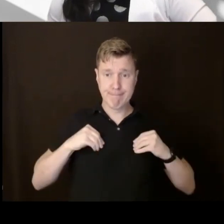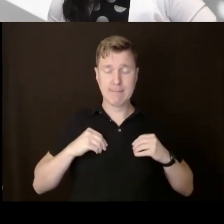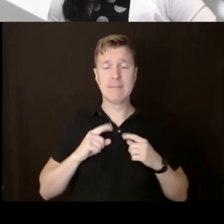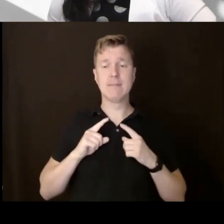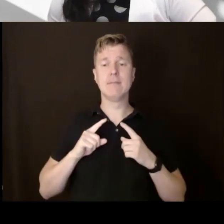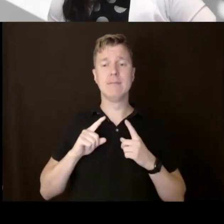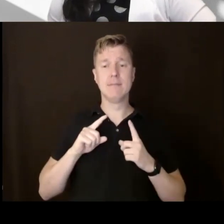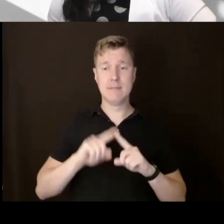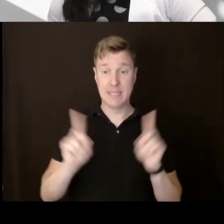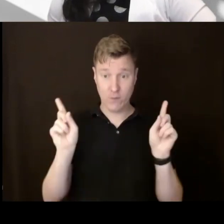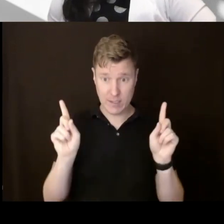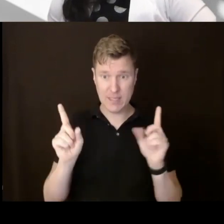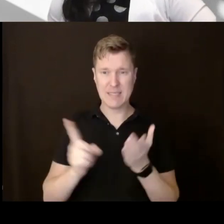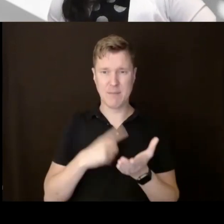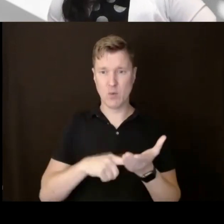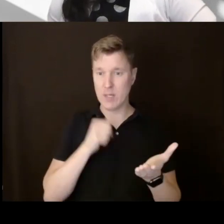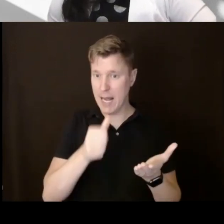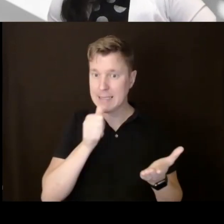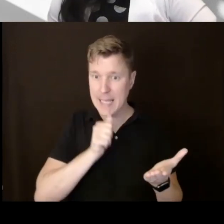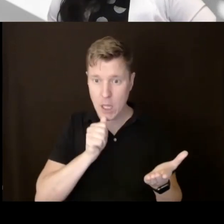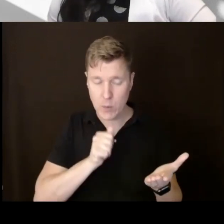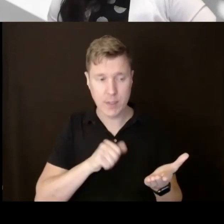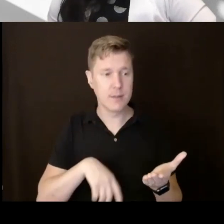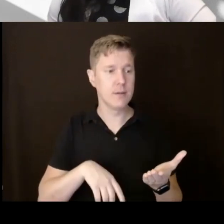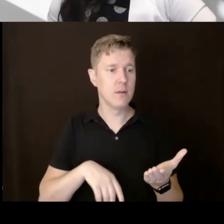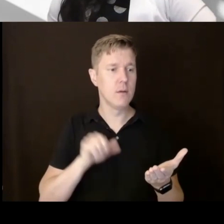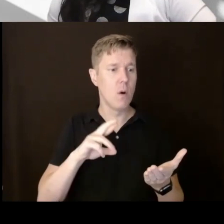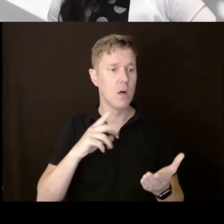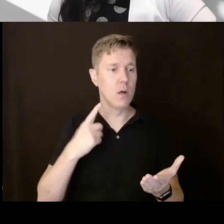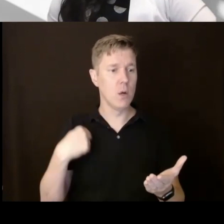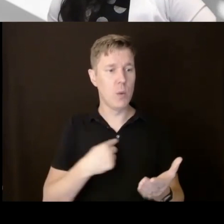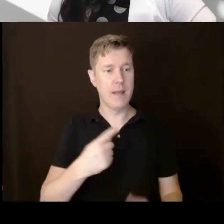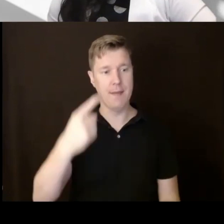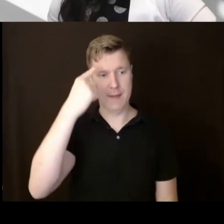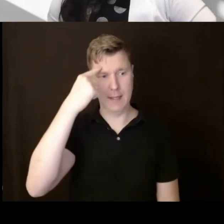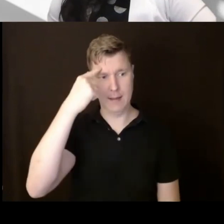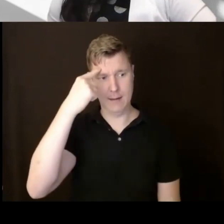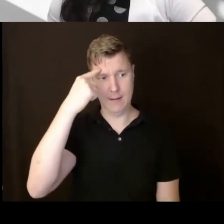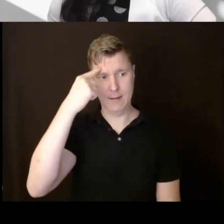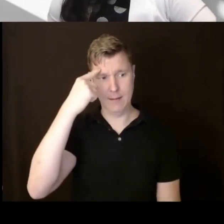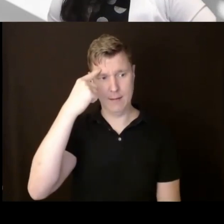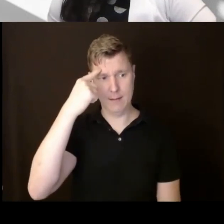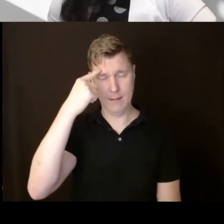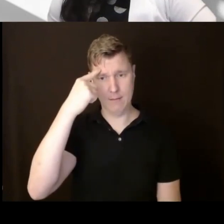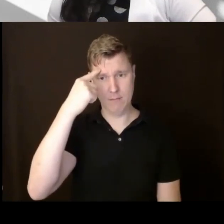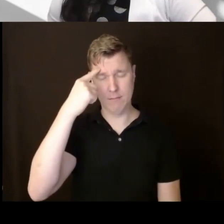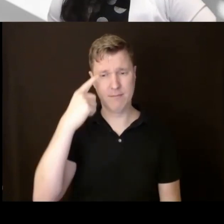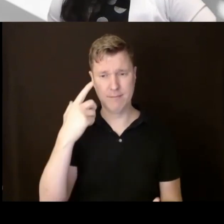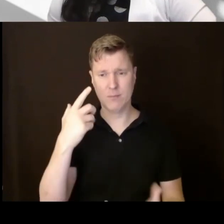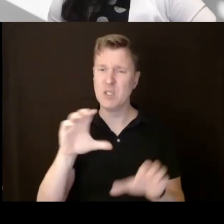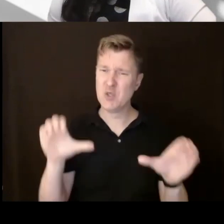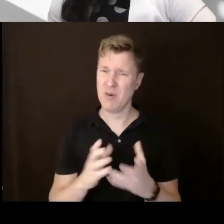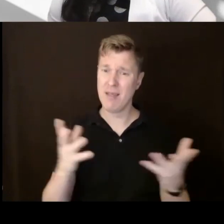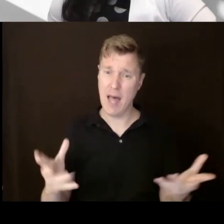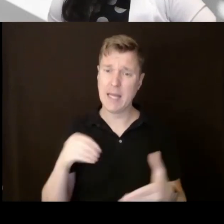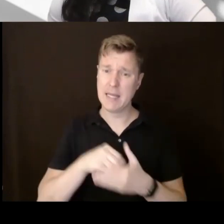we sometimes are intolerant or think that we have a way, and we do that a lot in the field. In